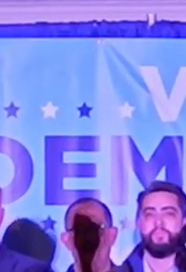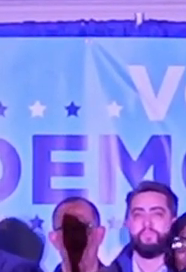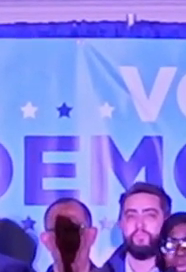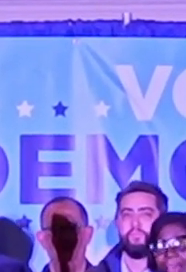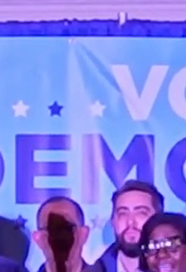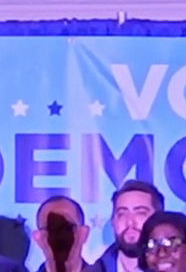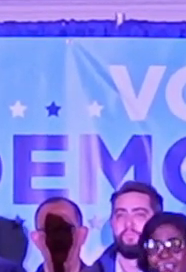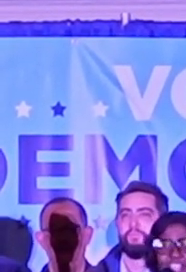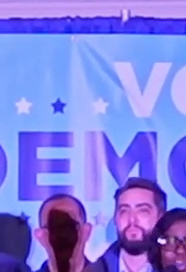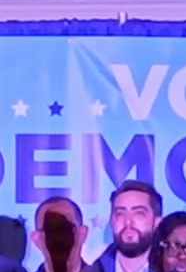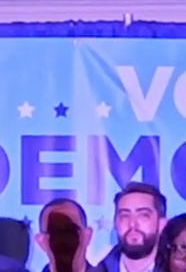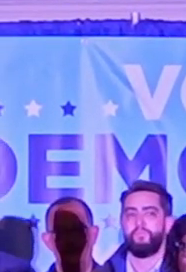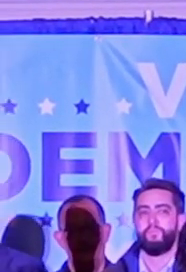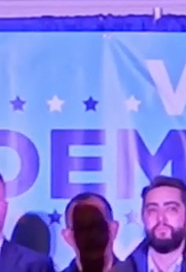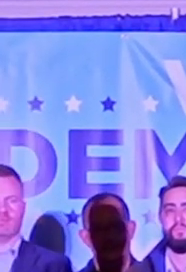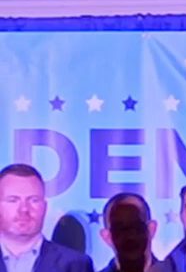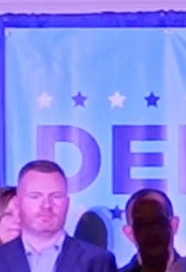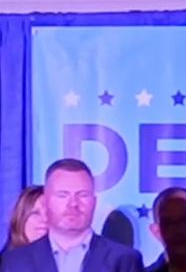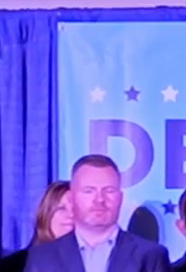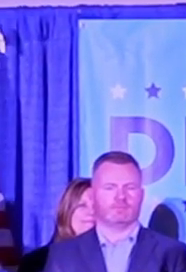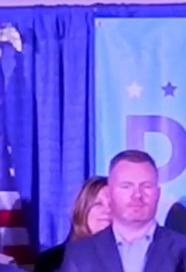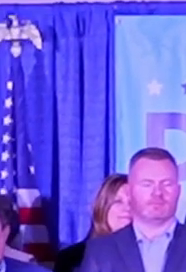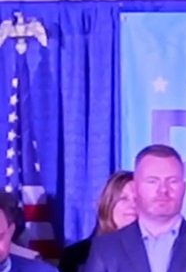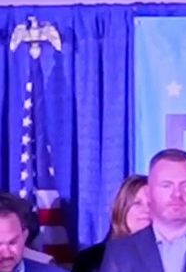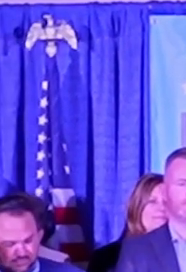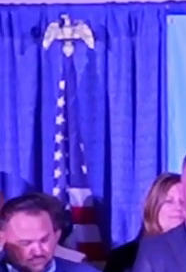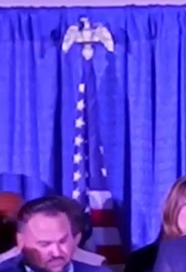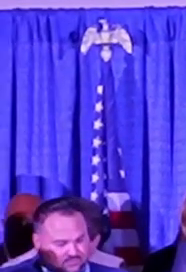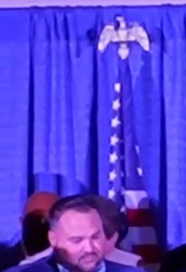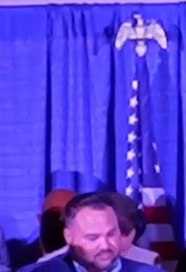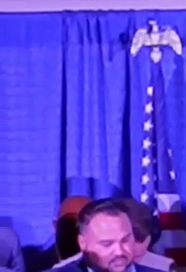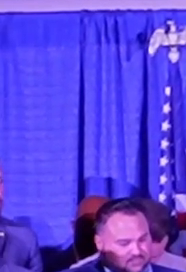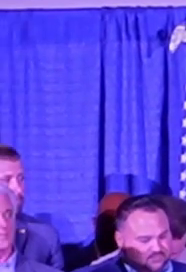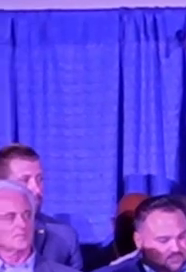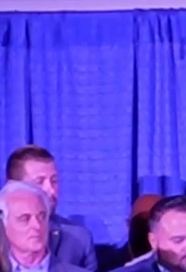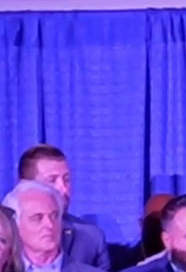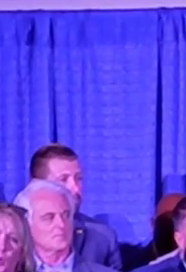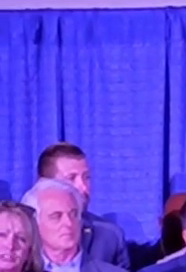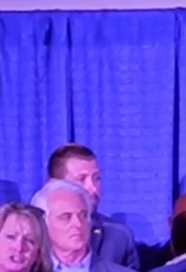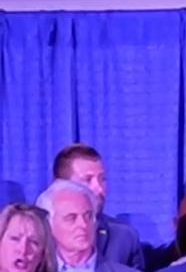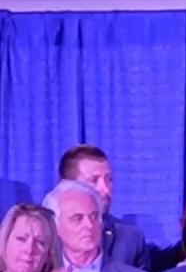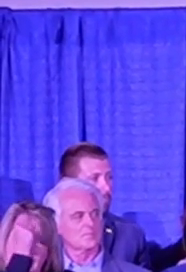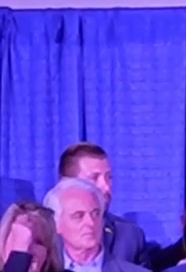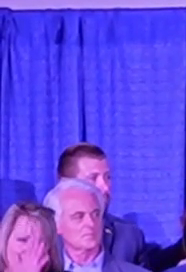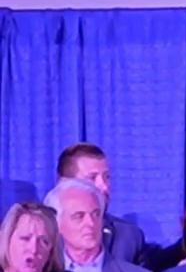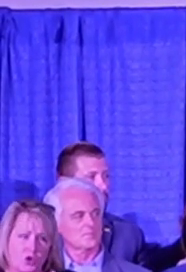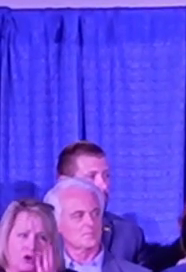Short-term governor